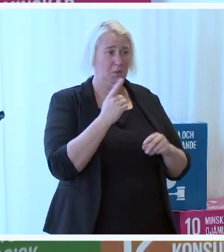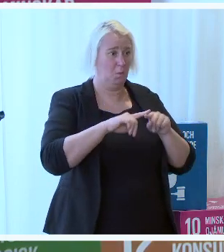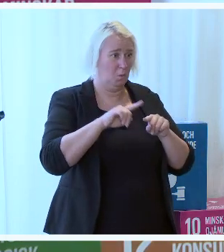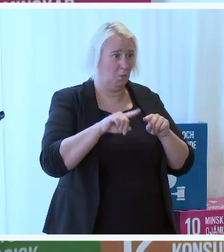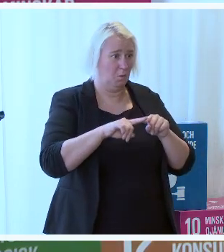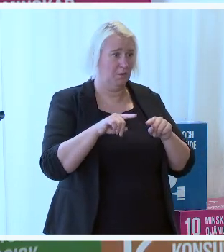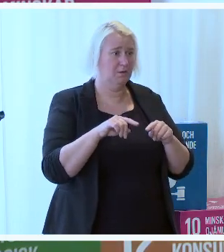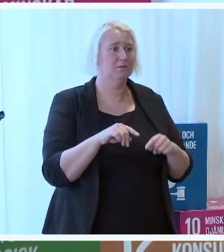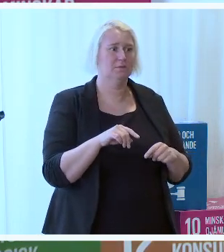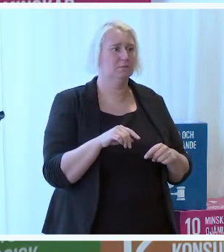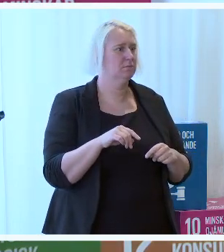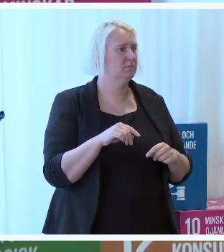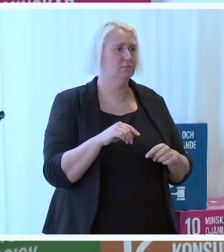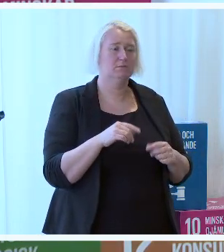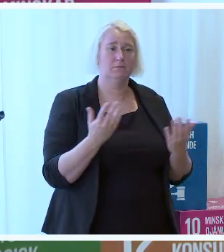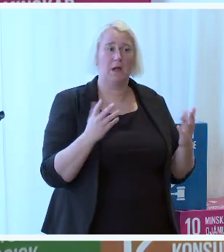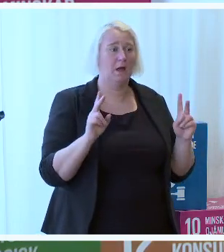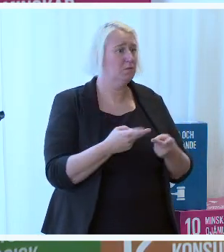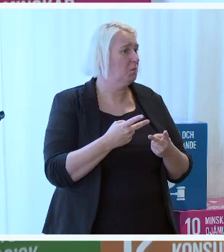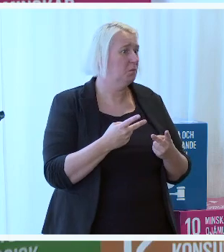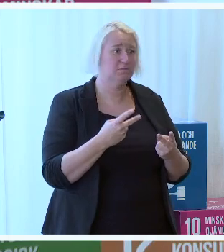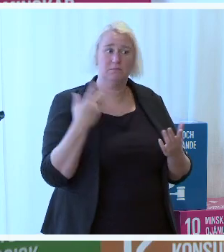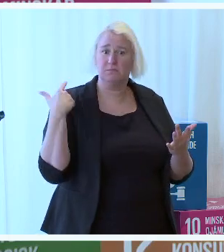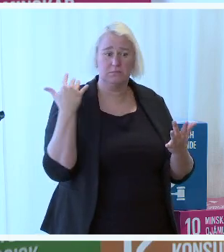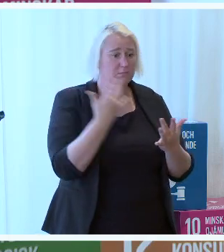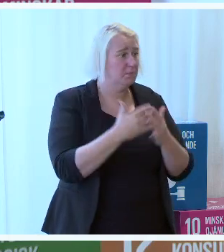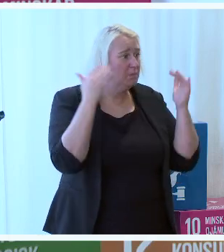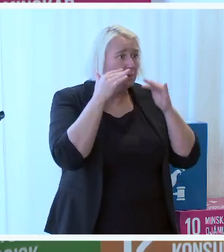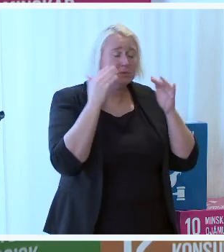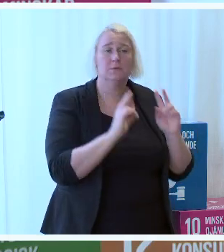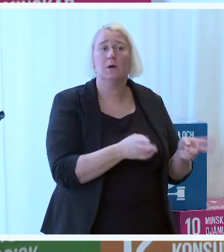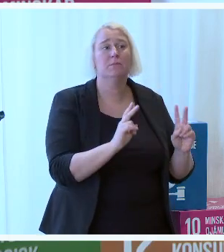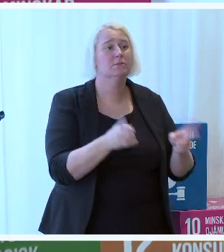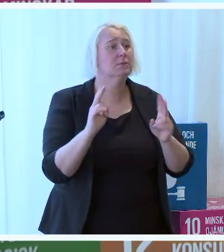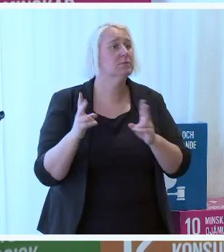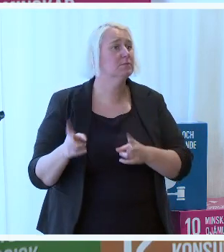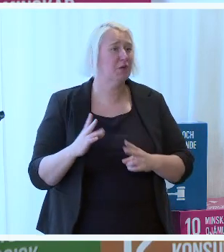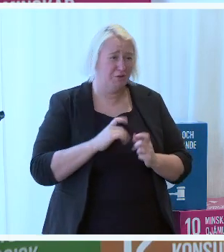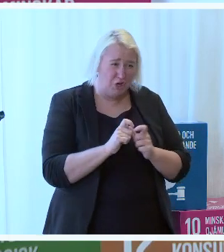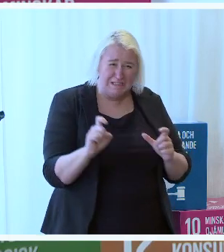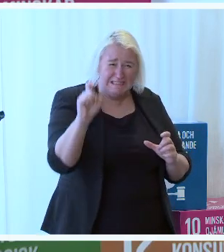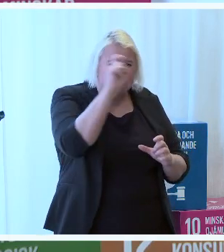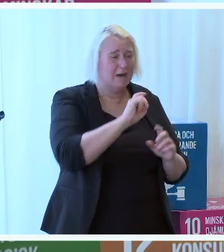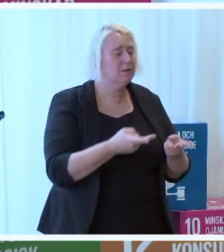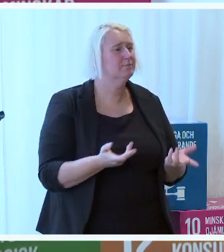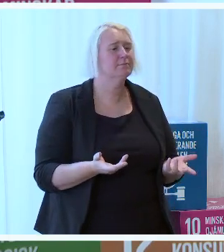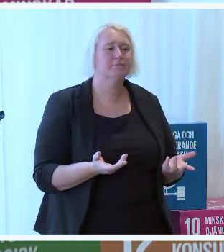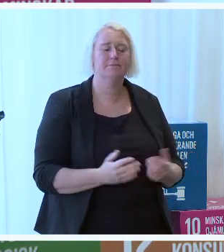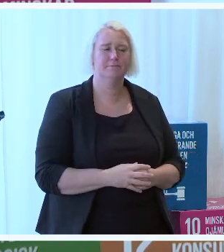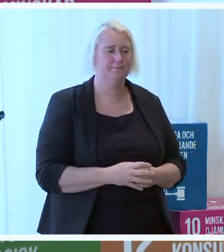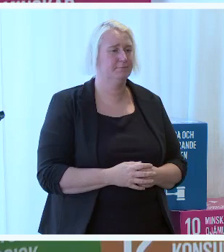problem today as we speak in this arena. There is the same drought going on in the Horn of